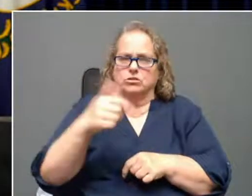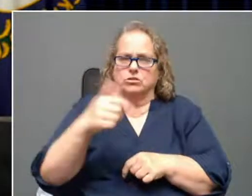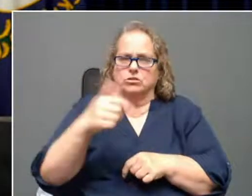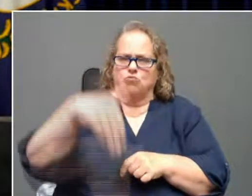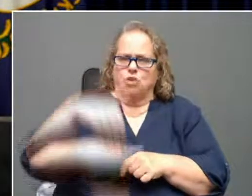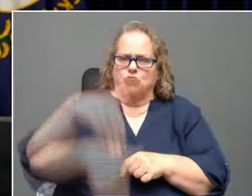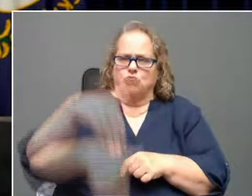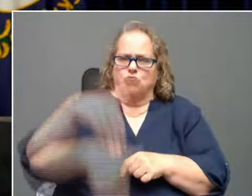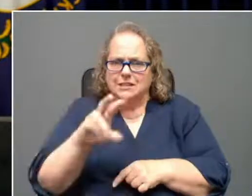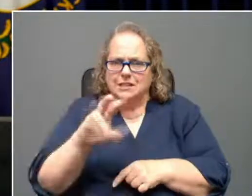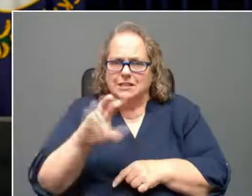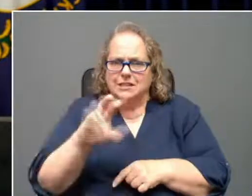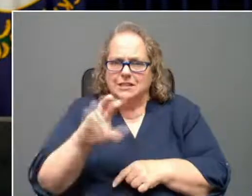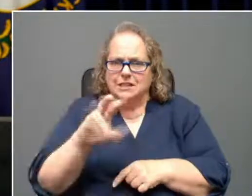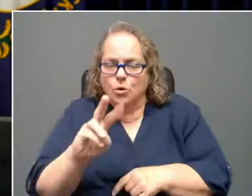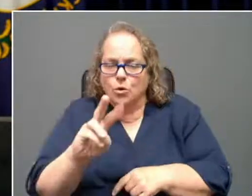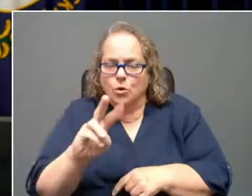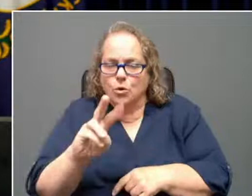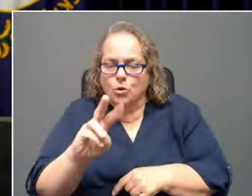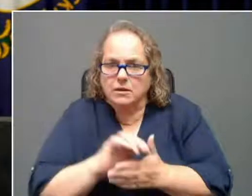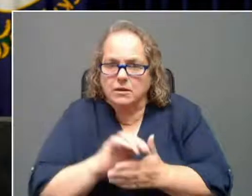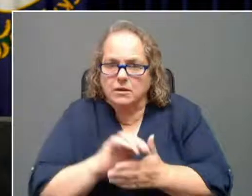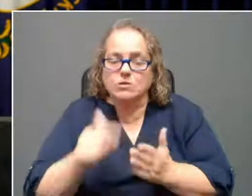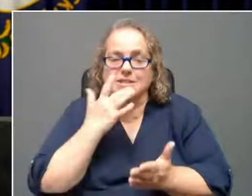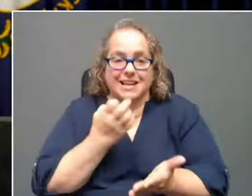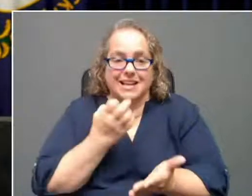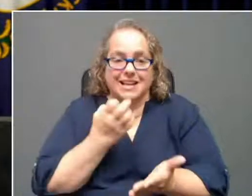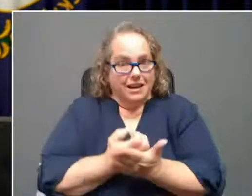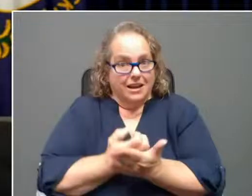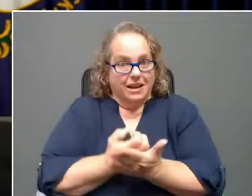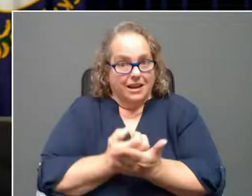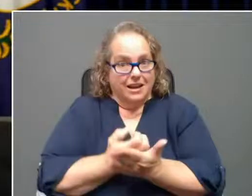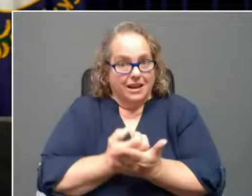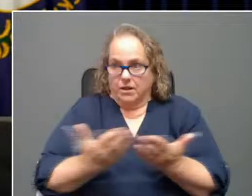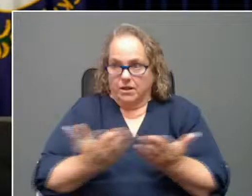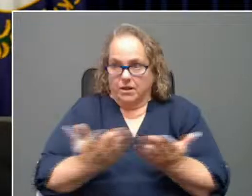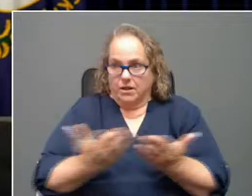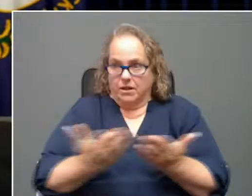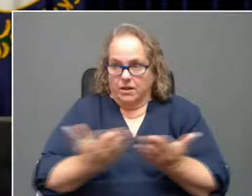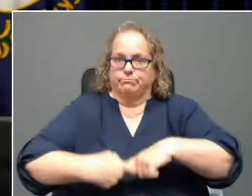Economic activity was impacted across.